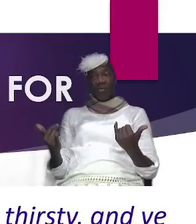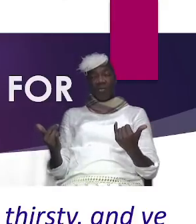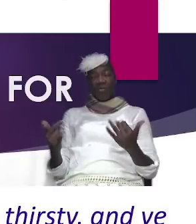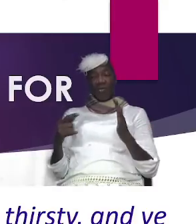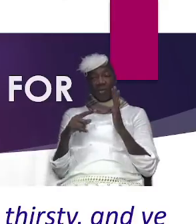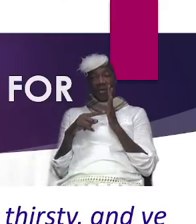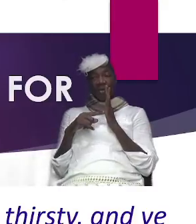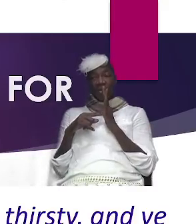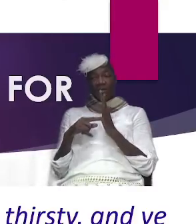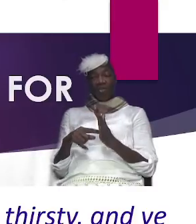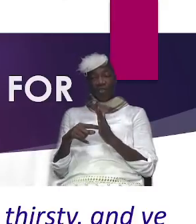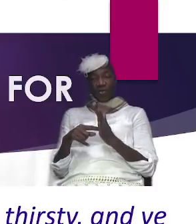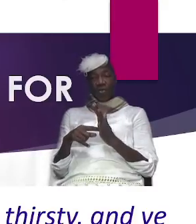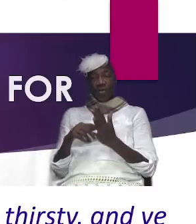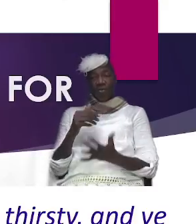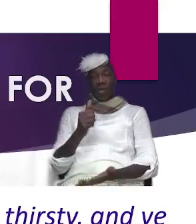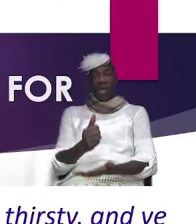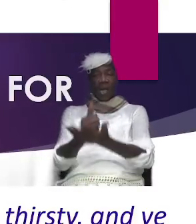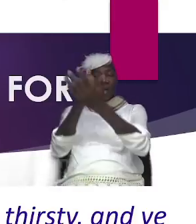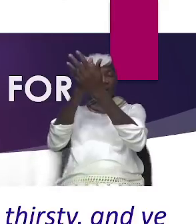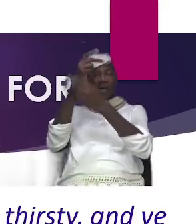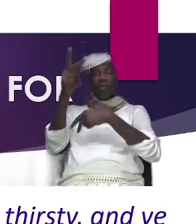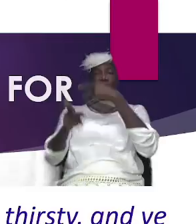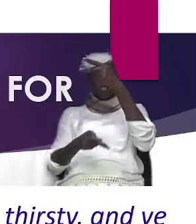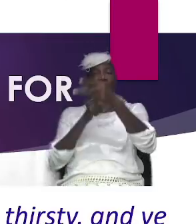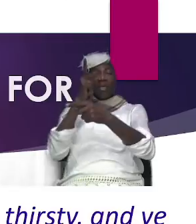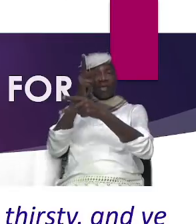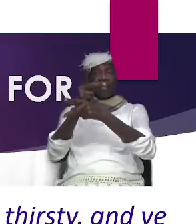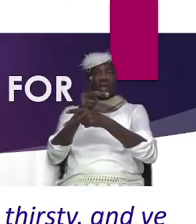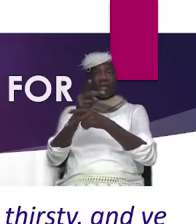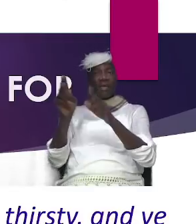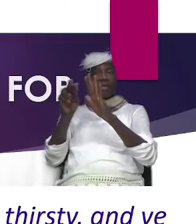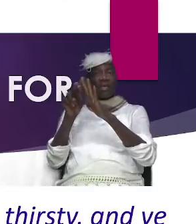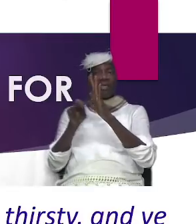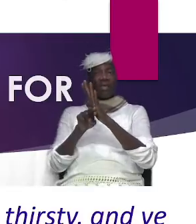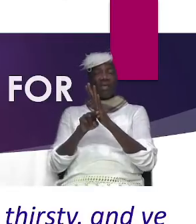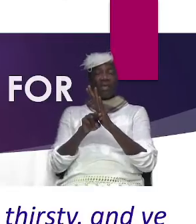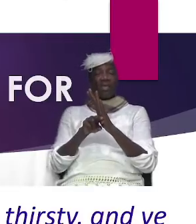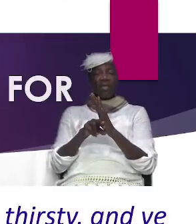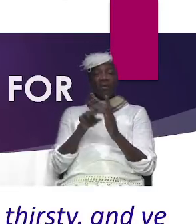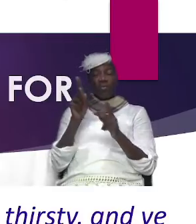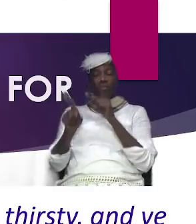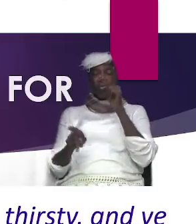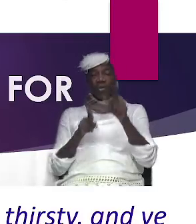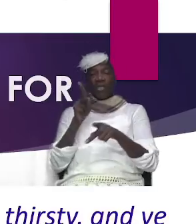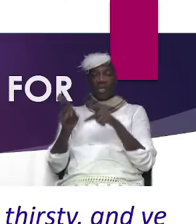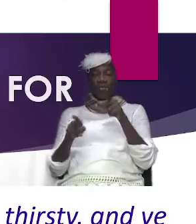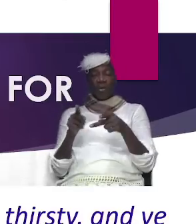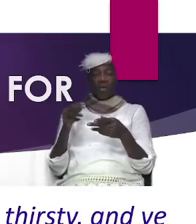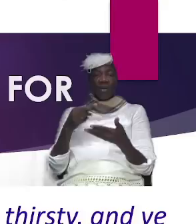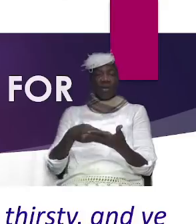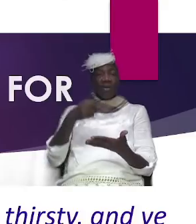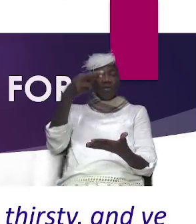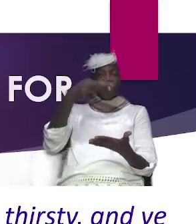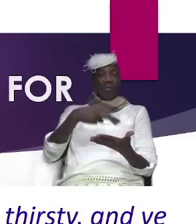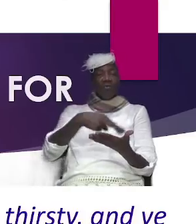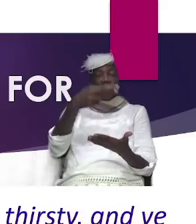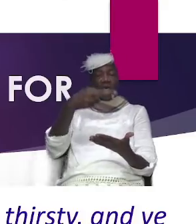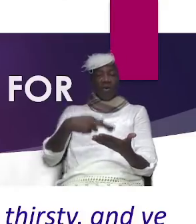show hospitality and kindness to folks, and he says that our reward will be